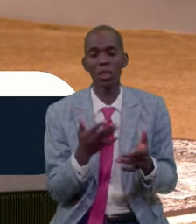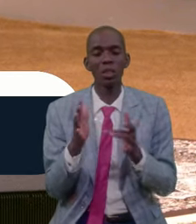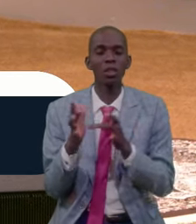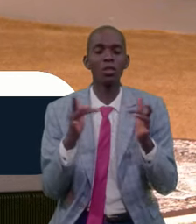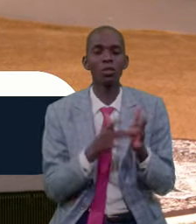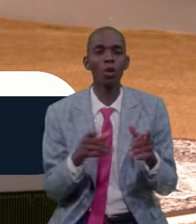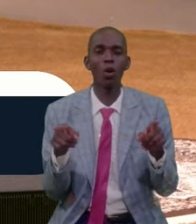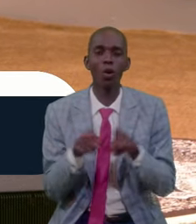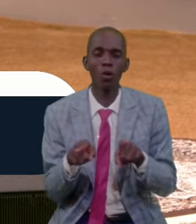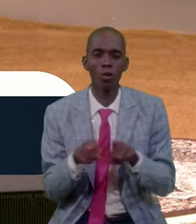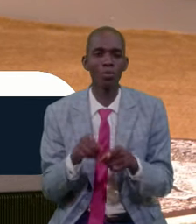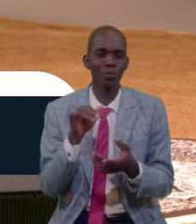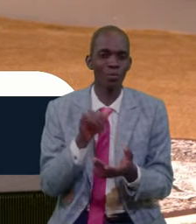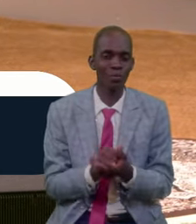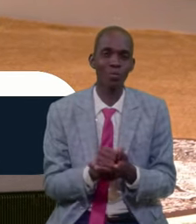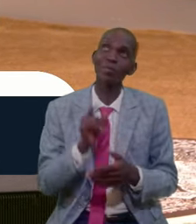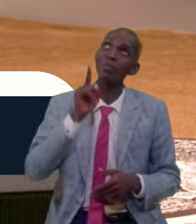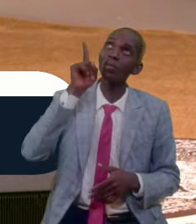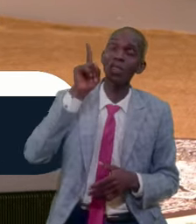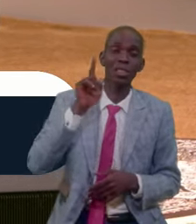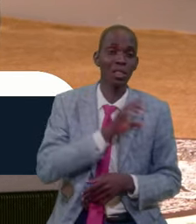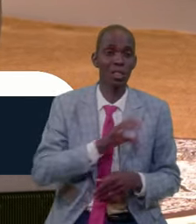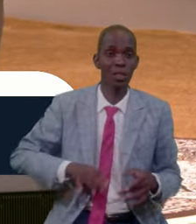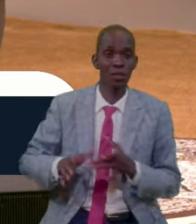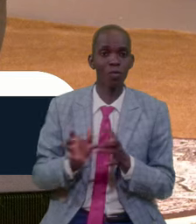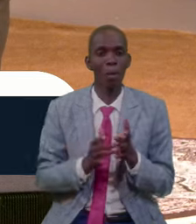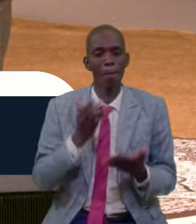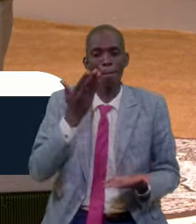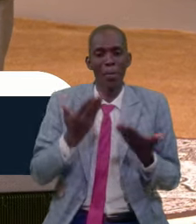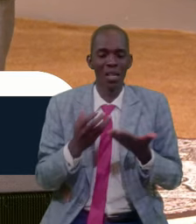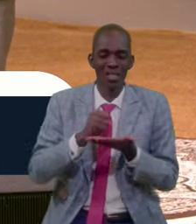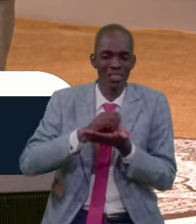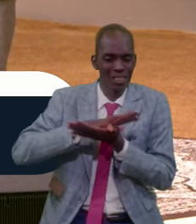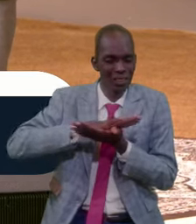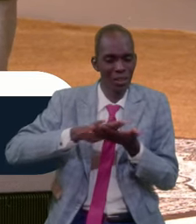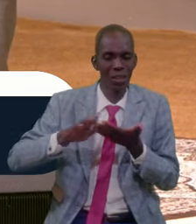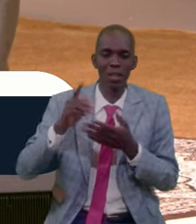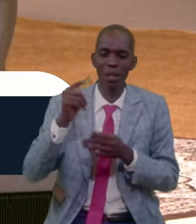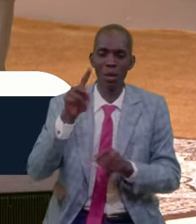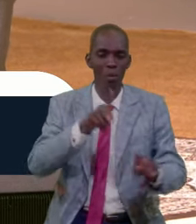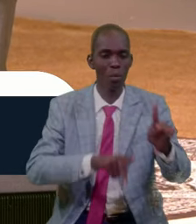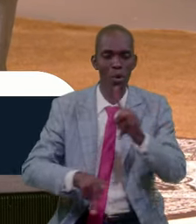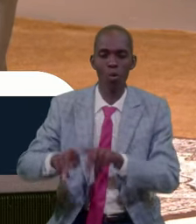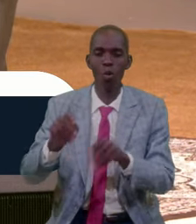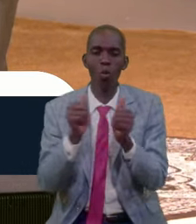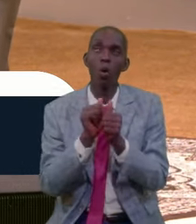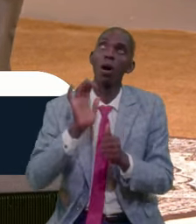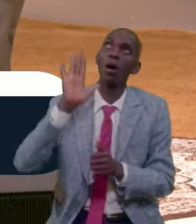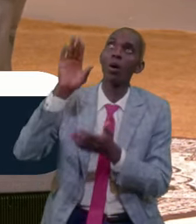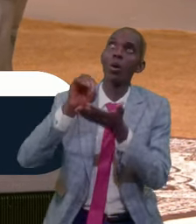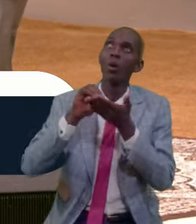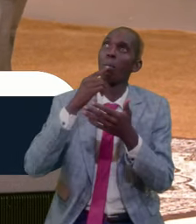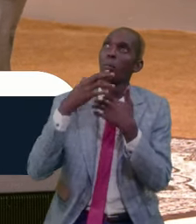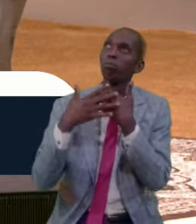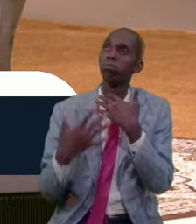also, that he might sanctify the people with his own blood, he suffered without